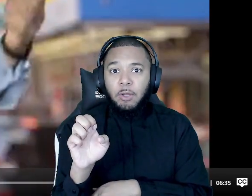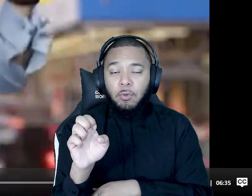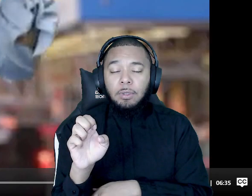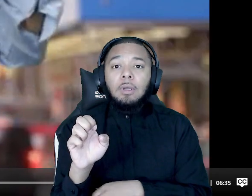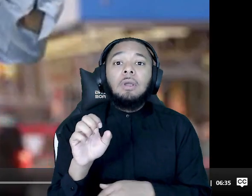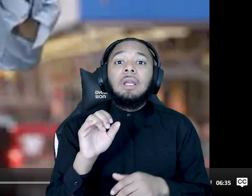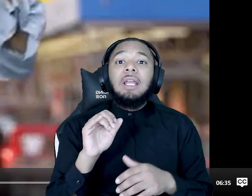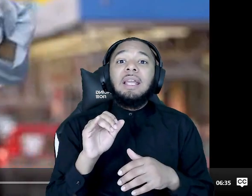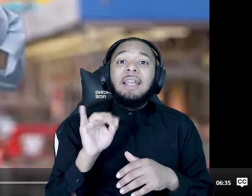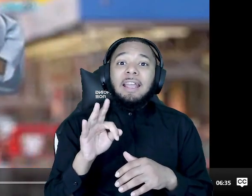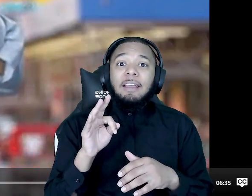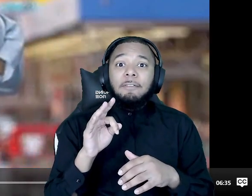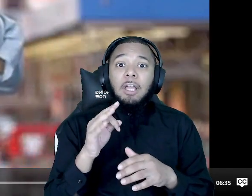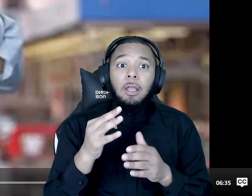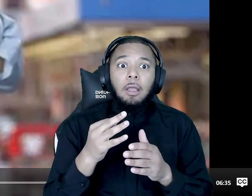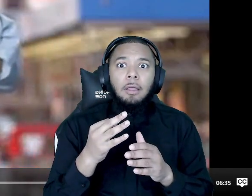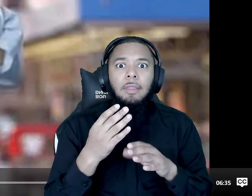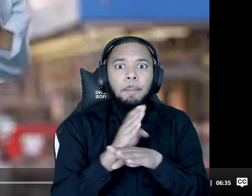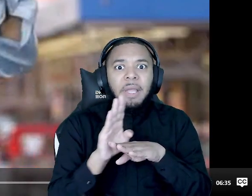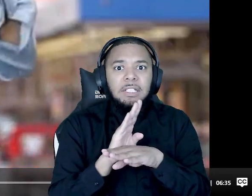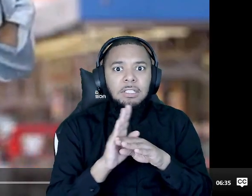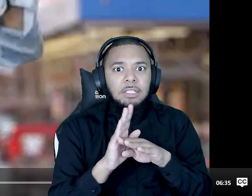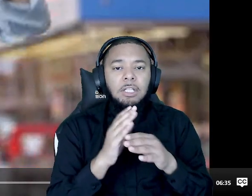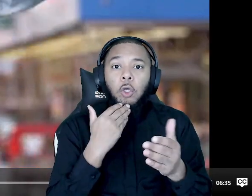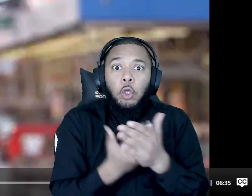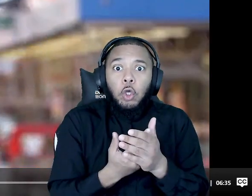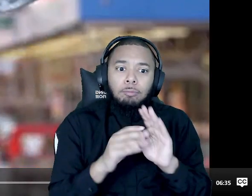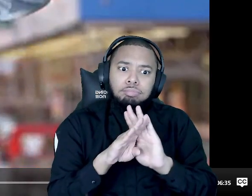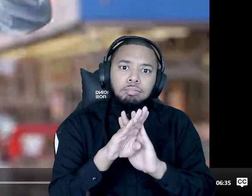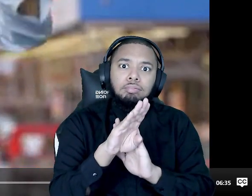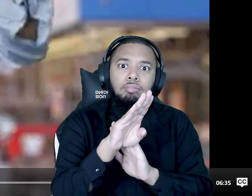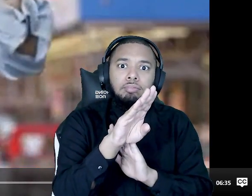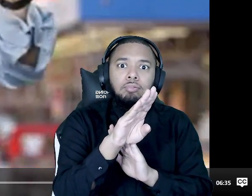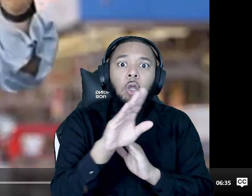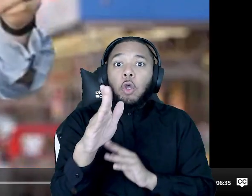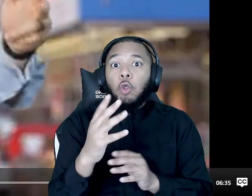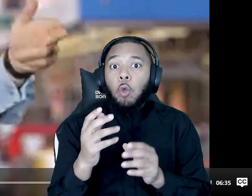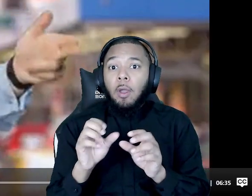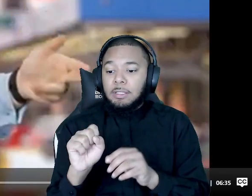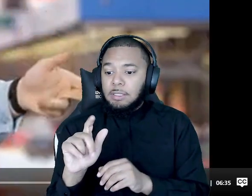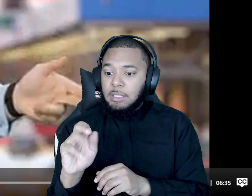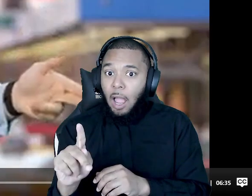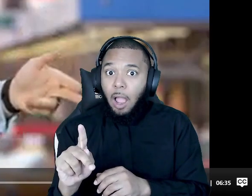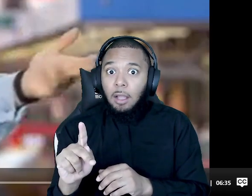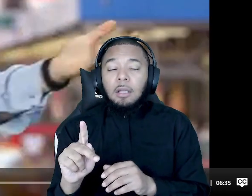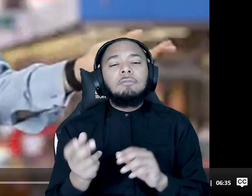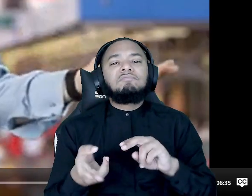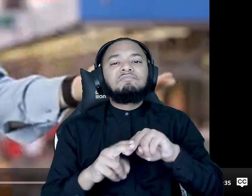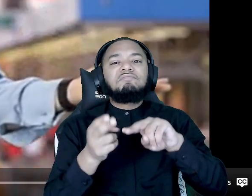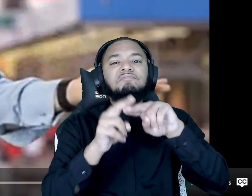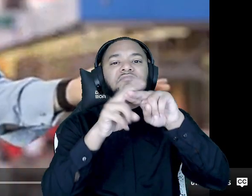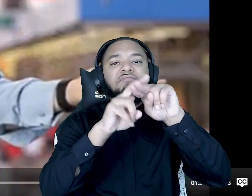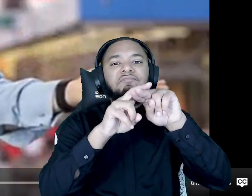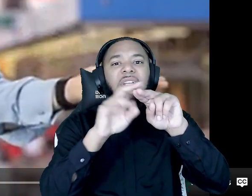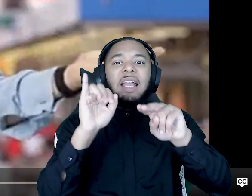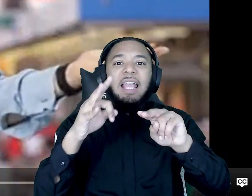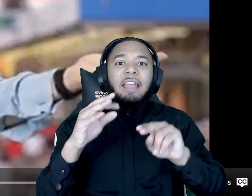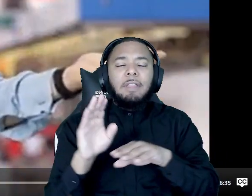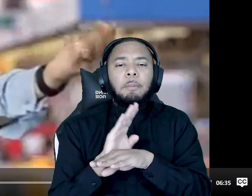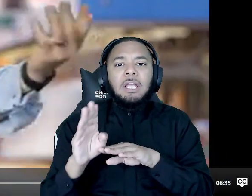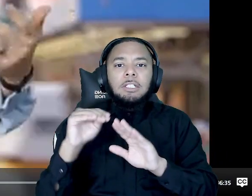that share appreciates in value. If that company does poorly and goes bankrupt, you lose